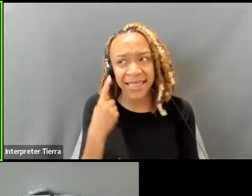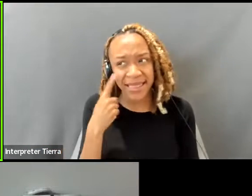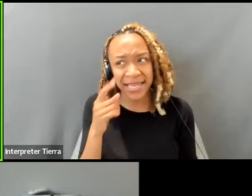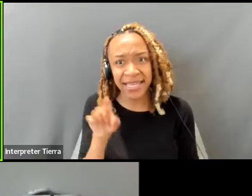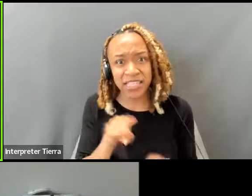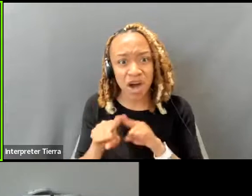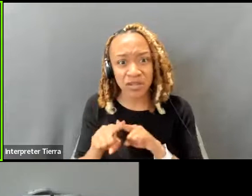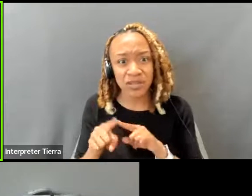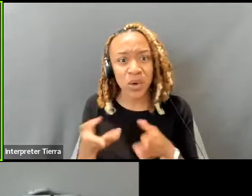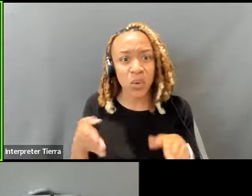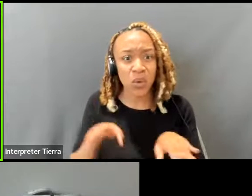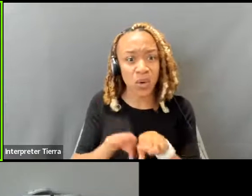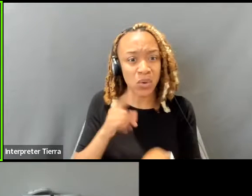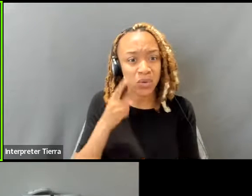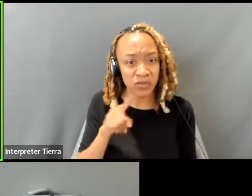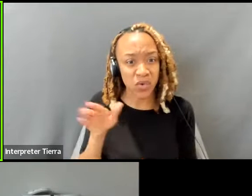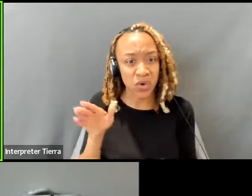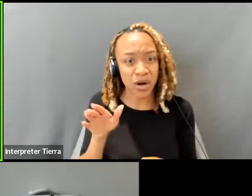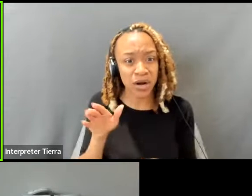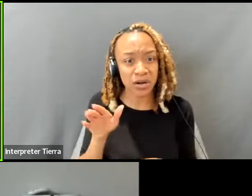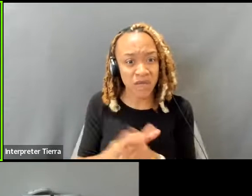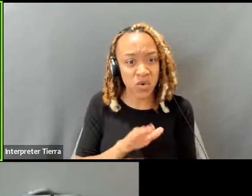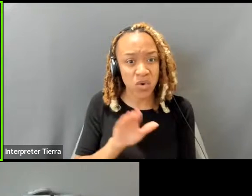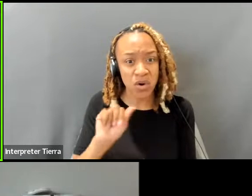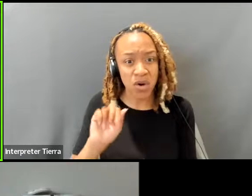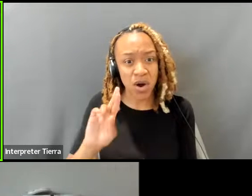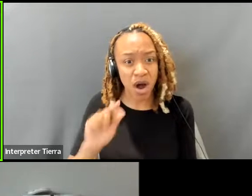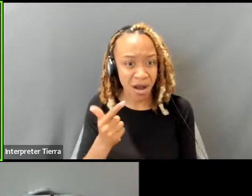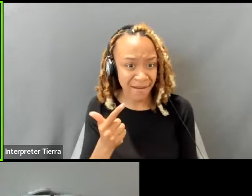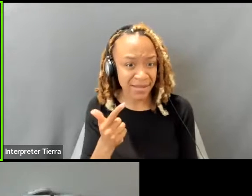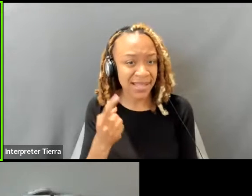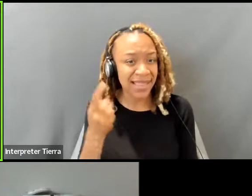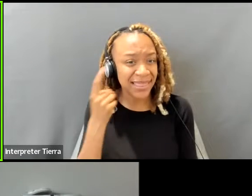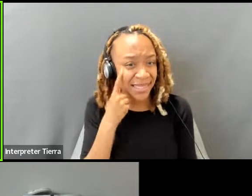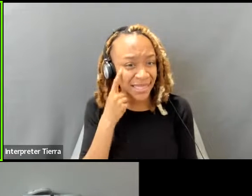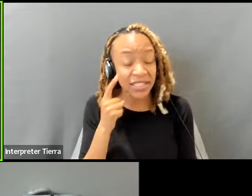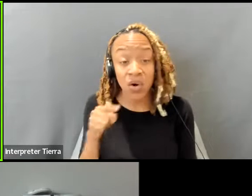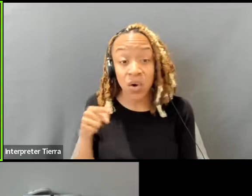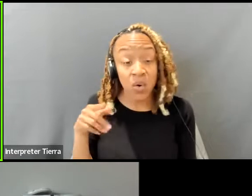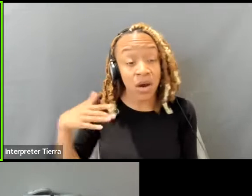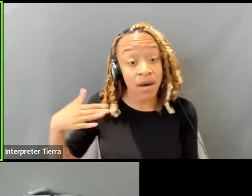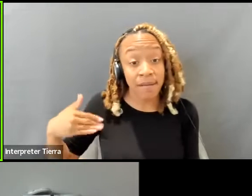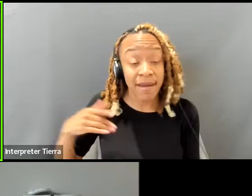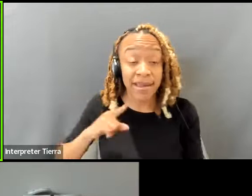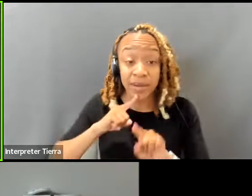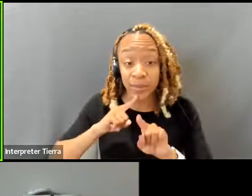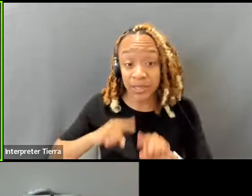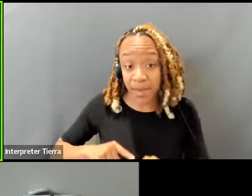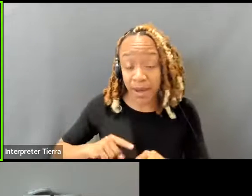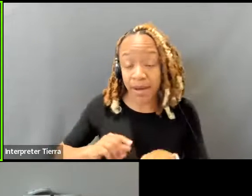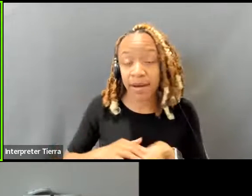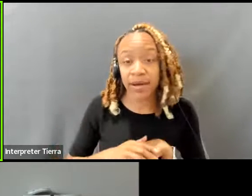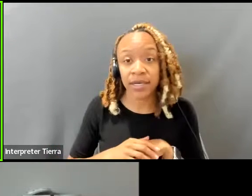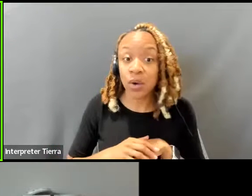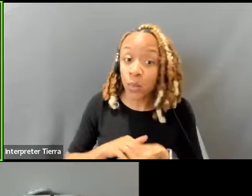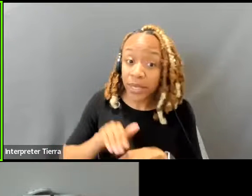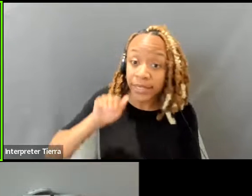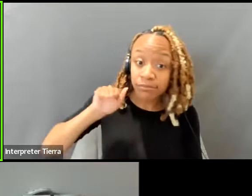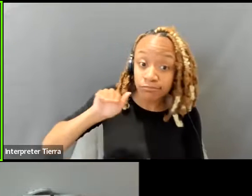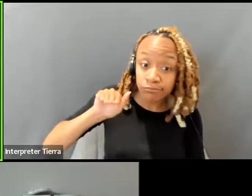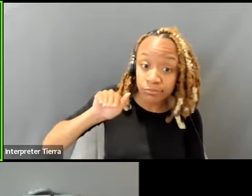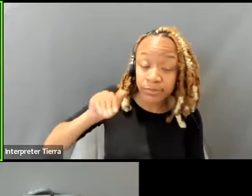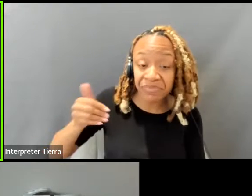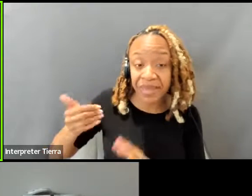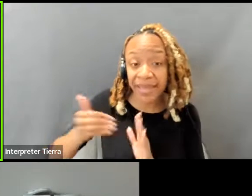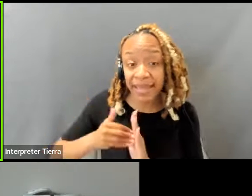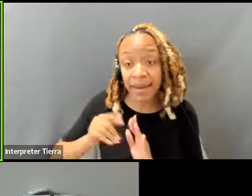why the Yeah. ANC schedule kind of aligns with that. So they haven't responded. We can push them again, but you know,